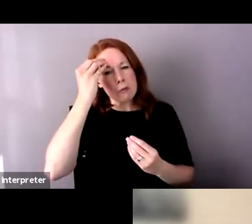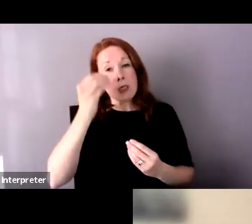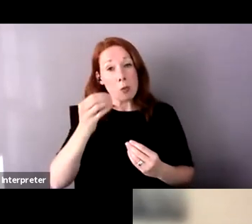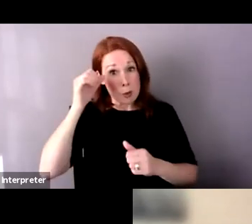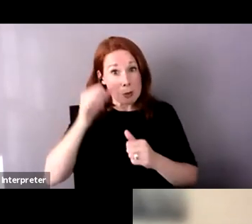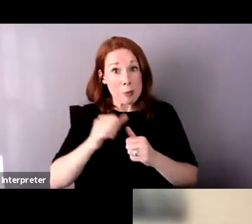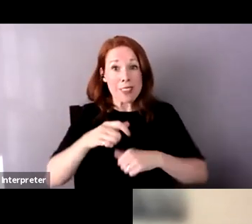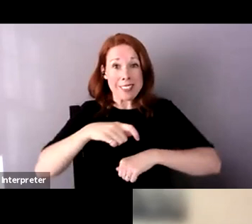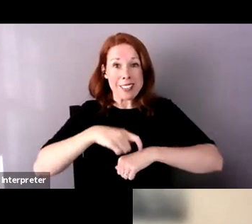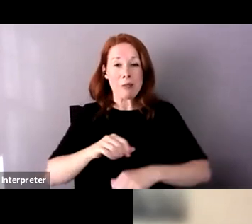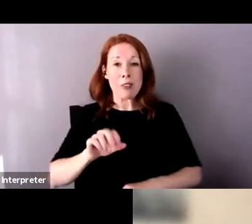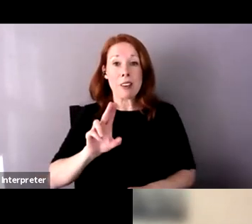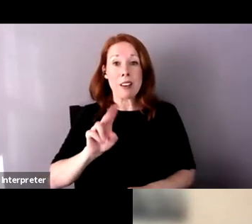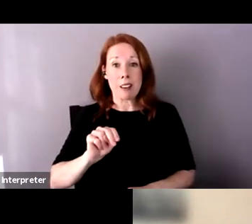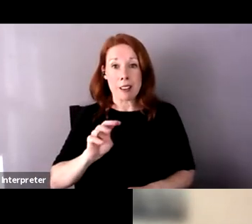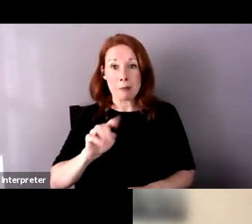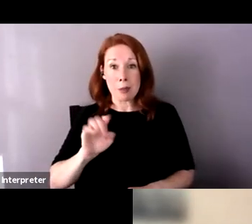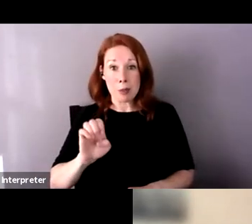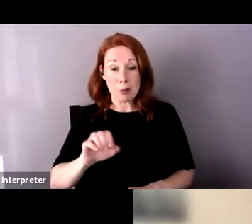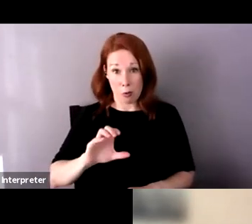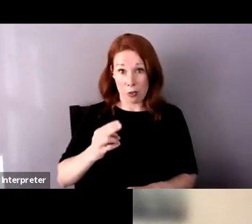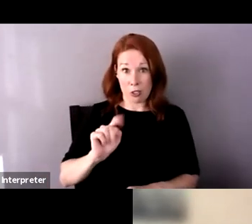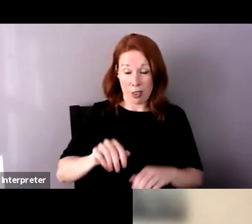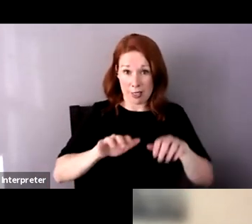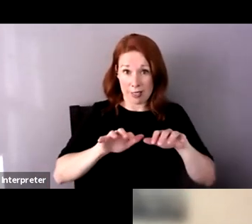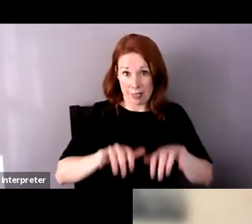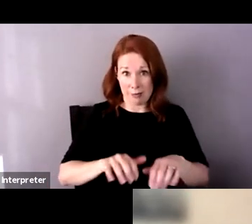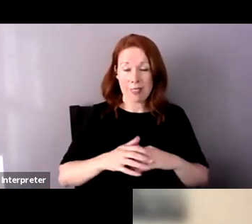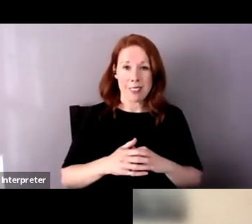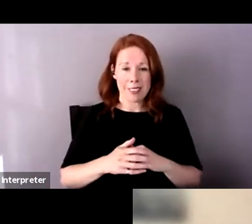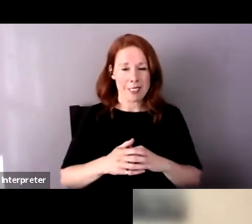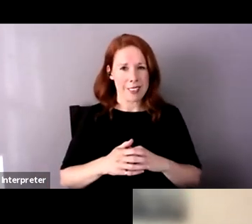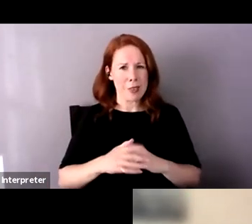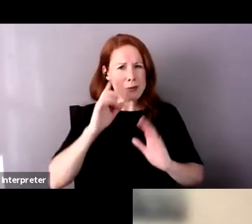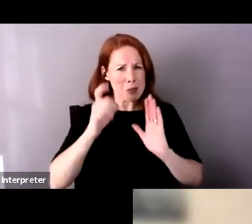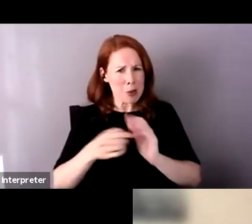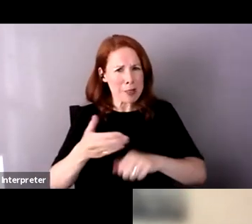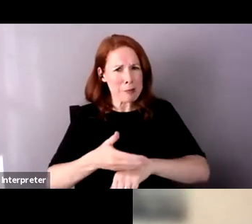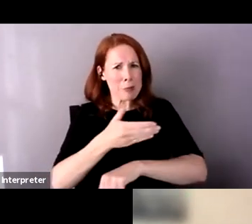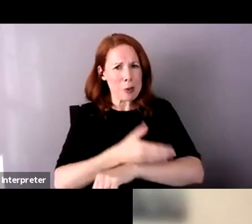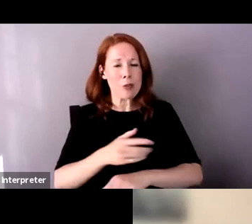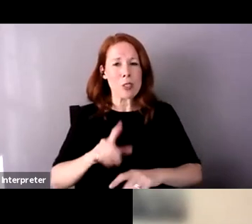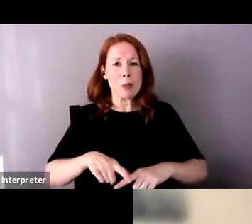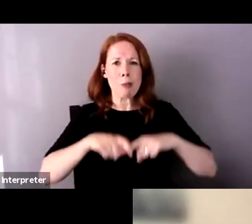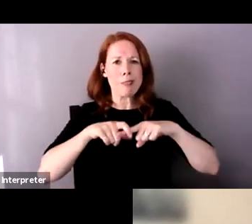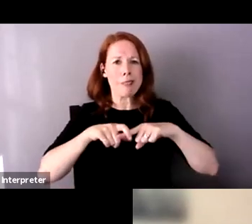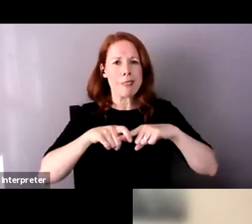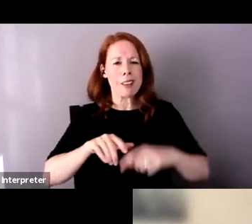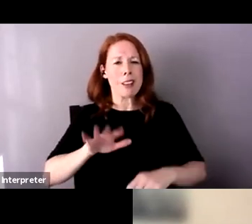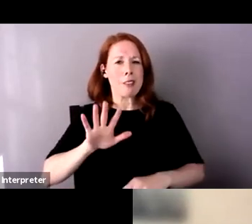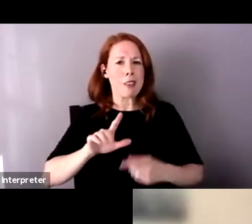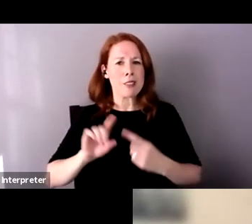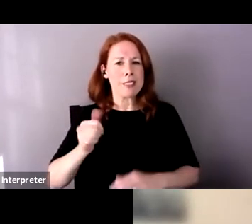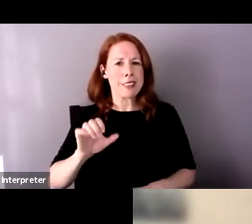or they have to type in the chat box. So that's just one kind of simple thing that I've really noticed has helped